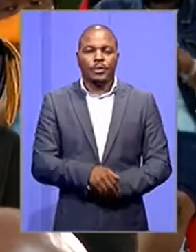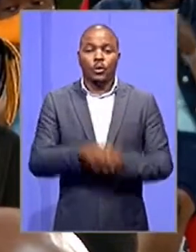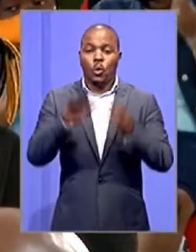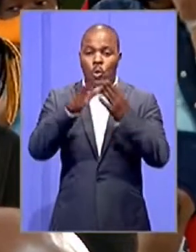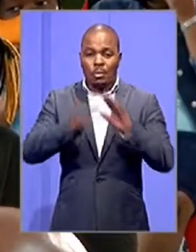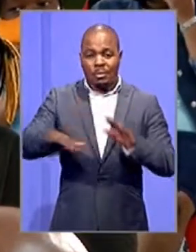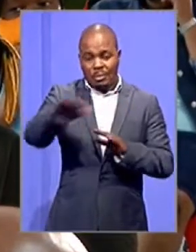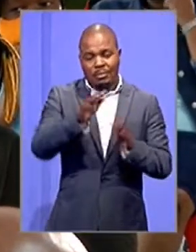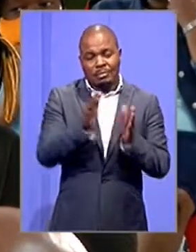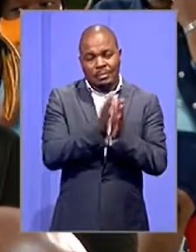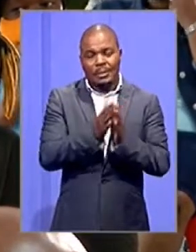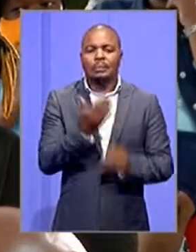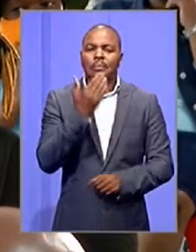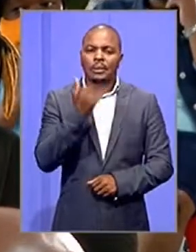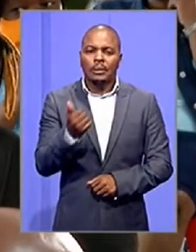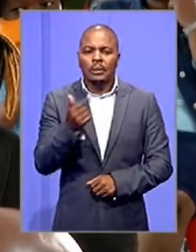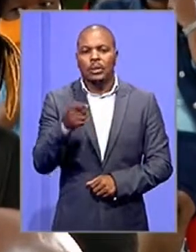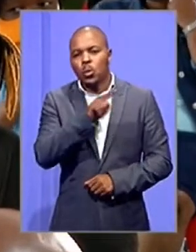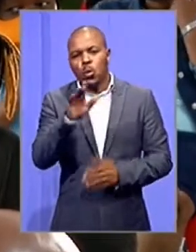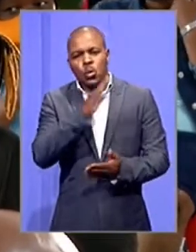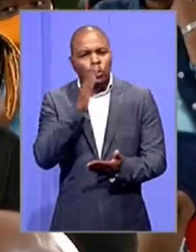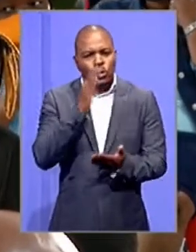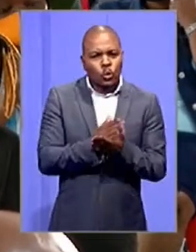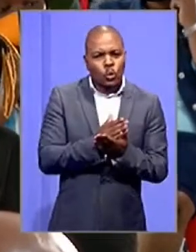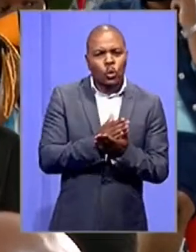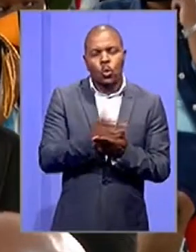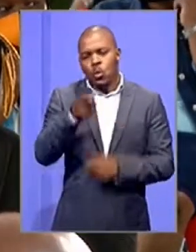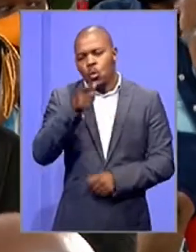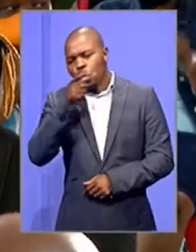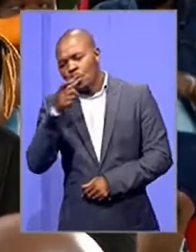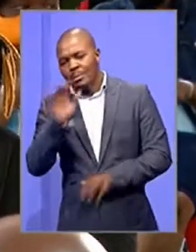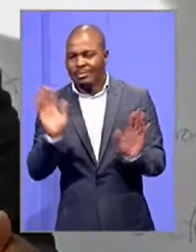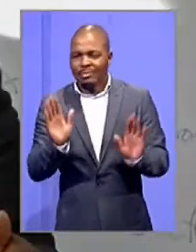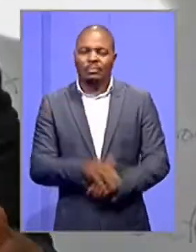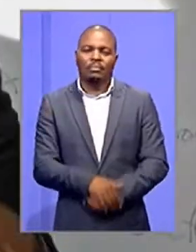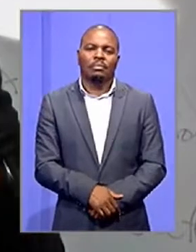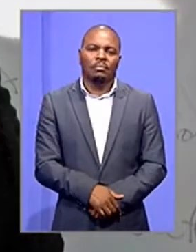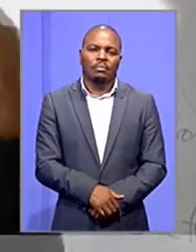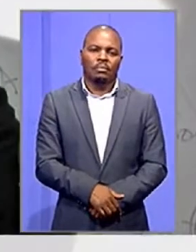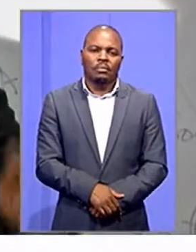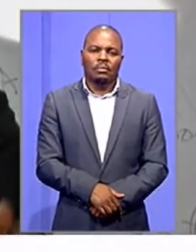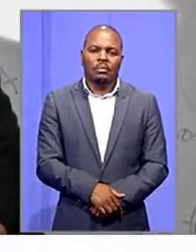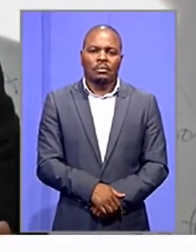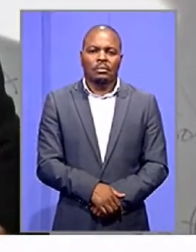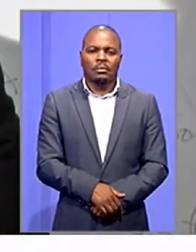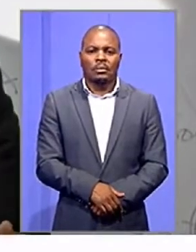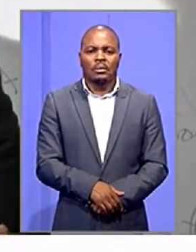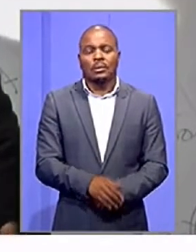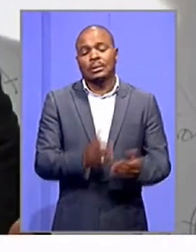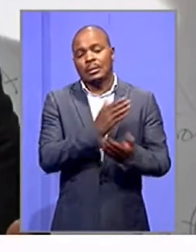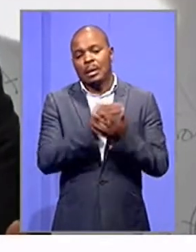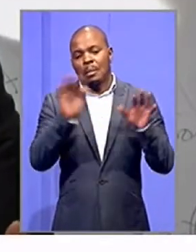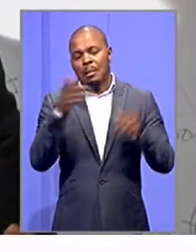ba emise go bua ka se ba senang boammaaruri ba sona malebana le tiragalo e. Those that don't understand this